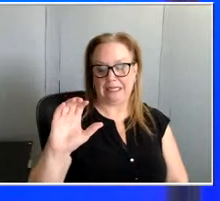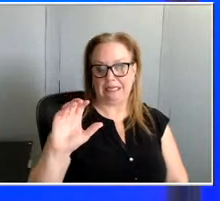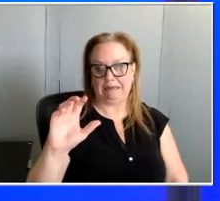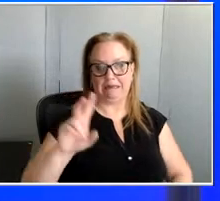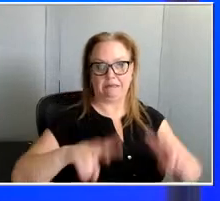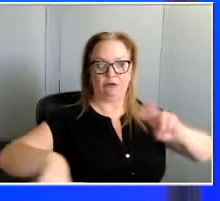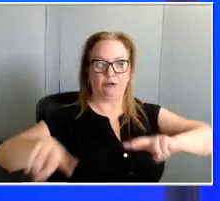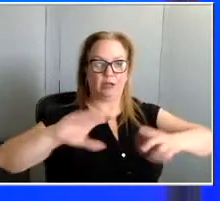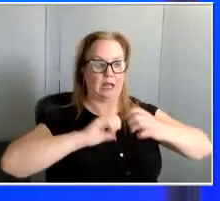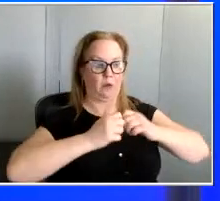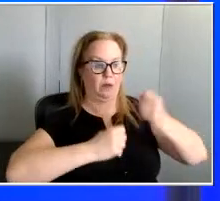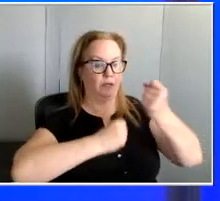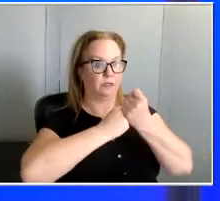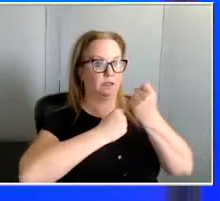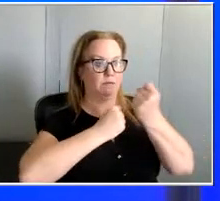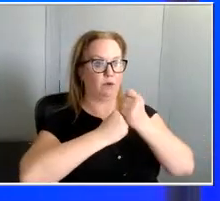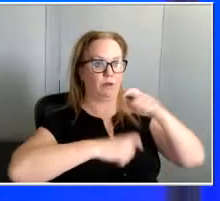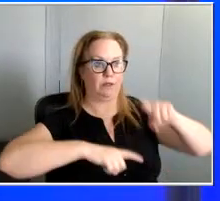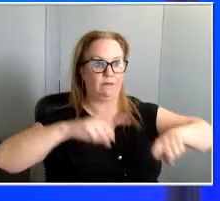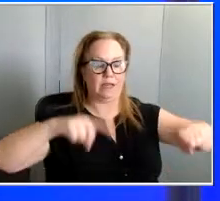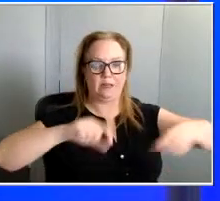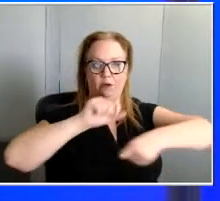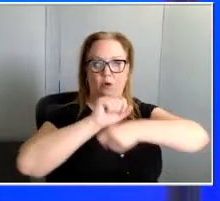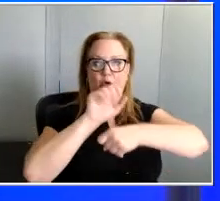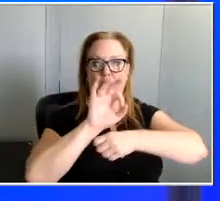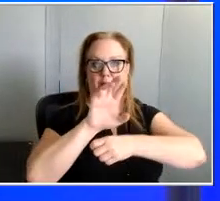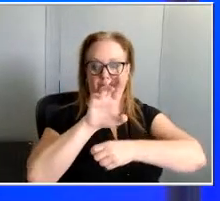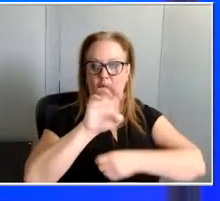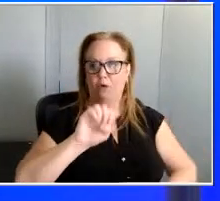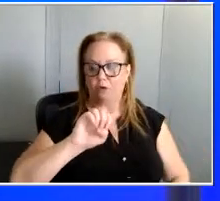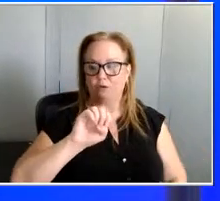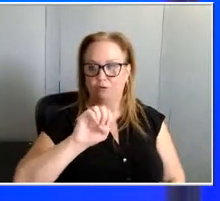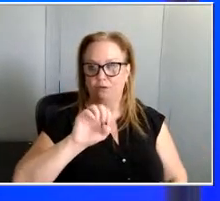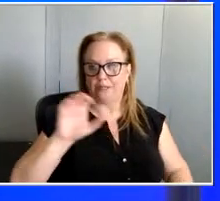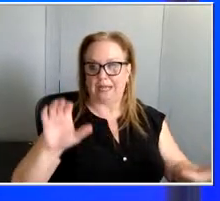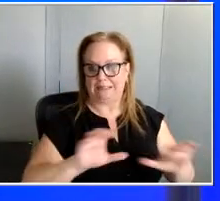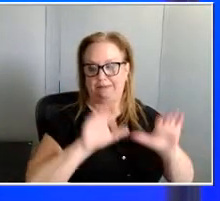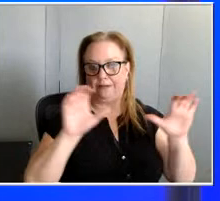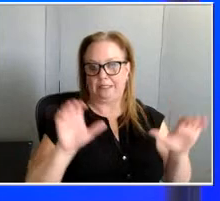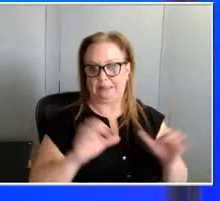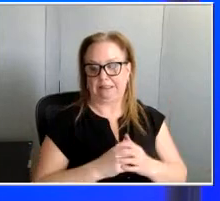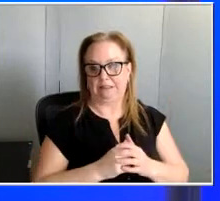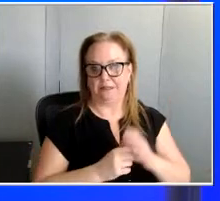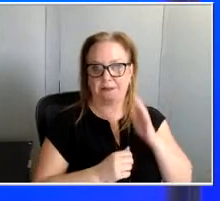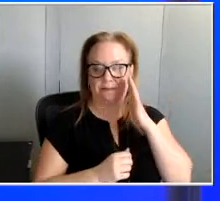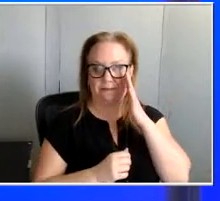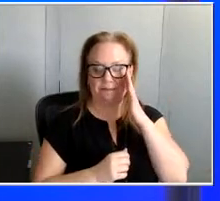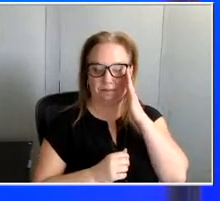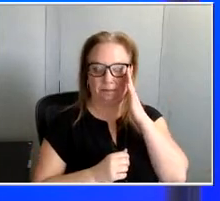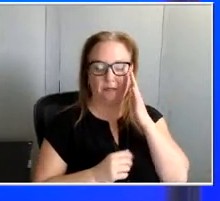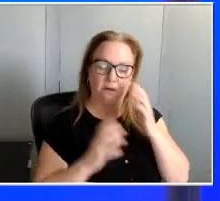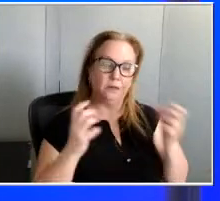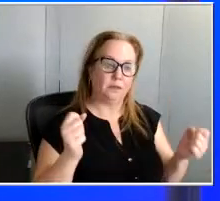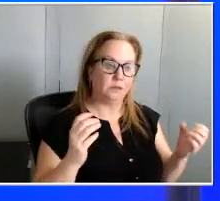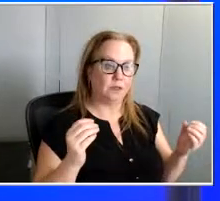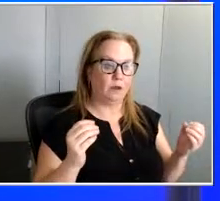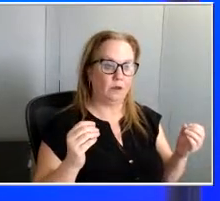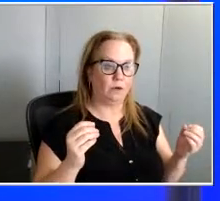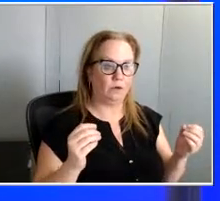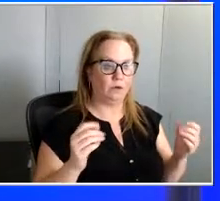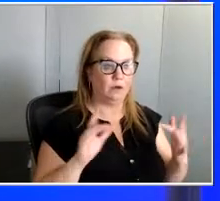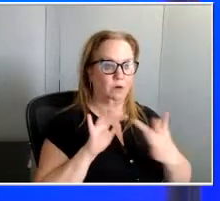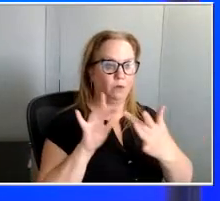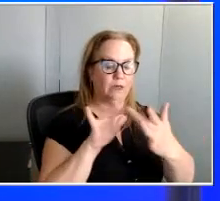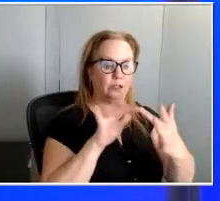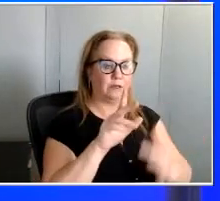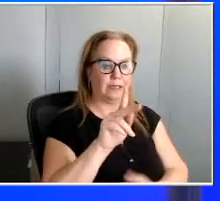how we could support all of the various workforce and pipeline activities that are taking place. And so reach out to the